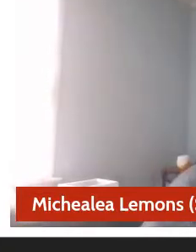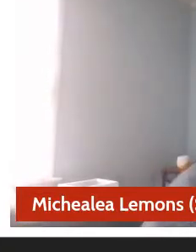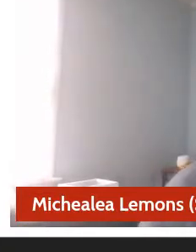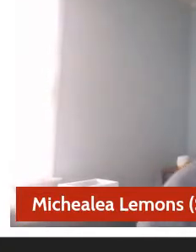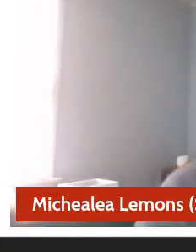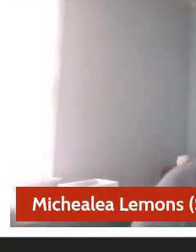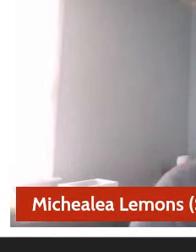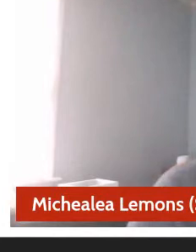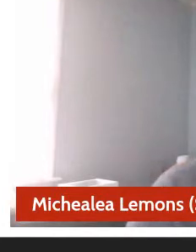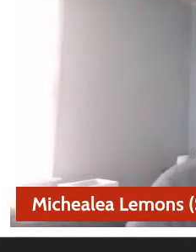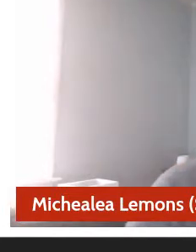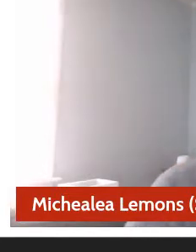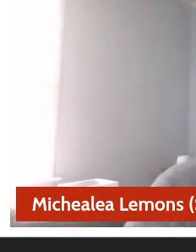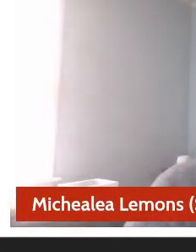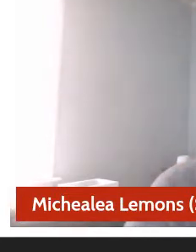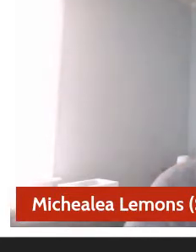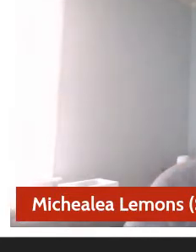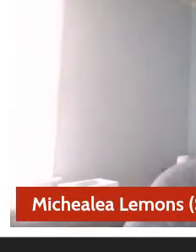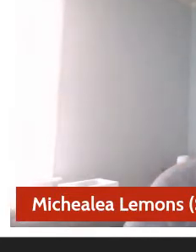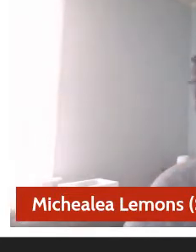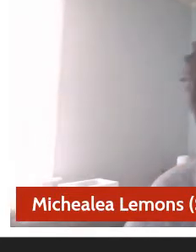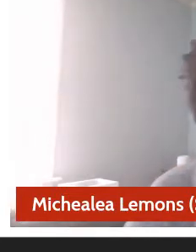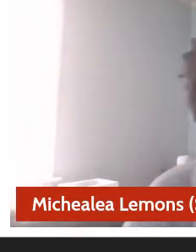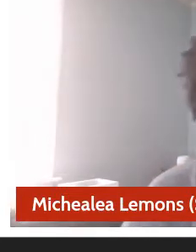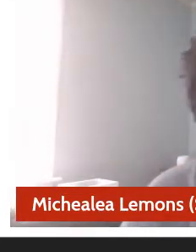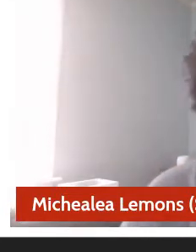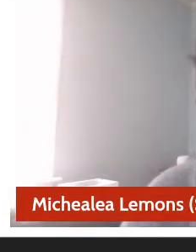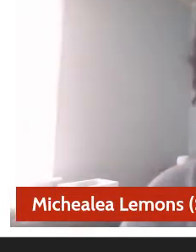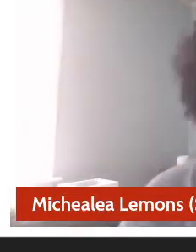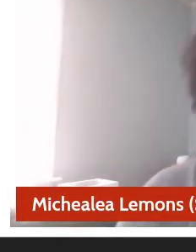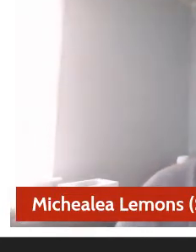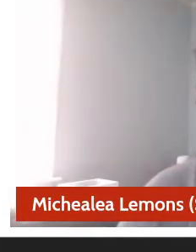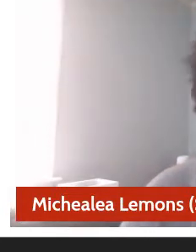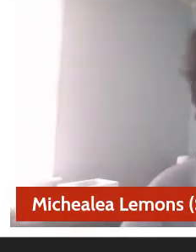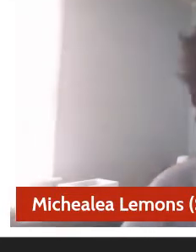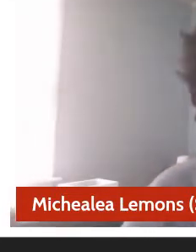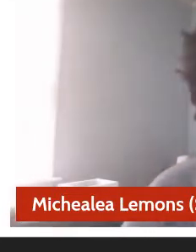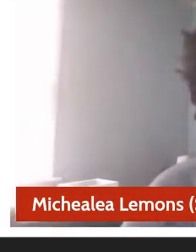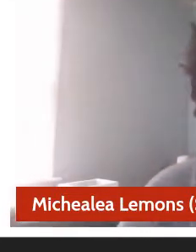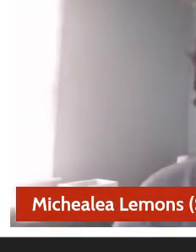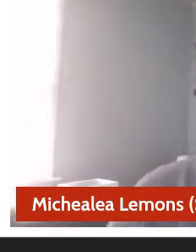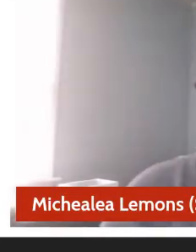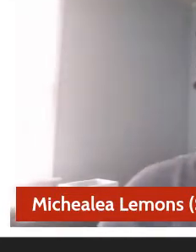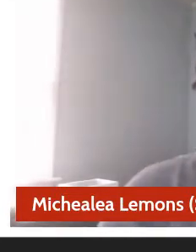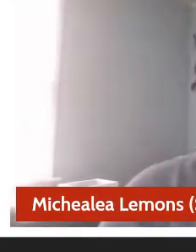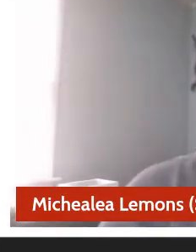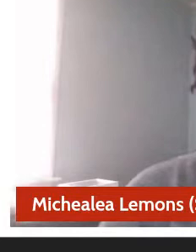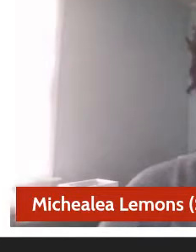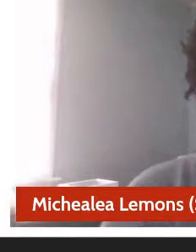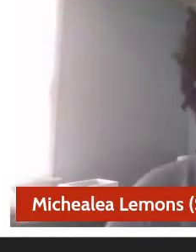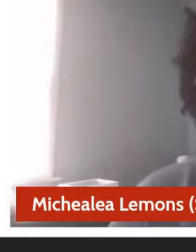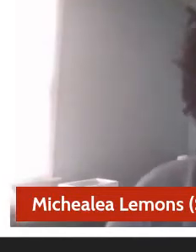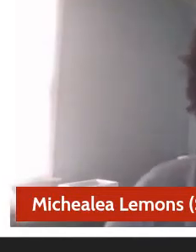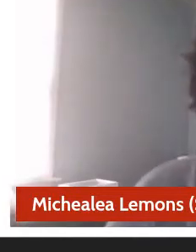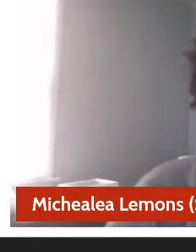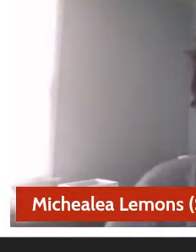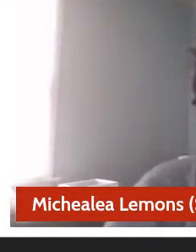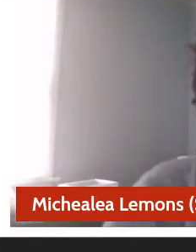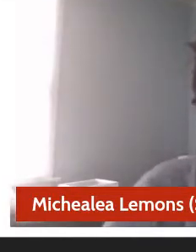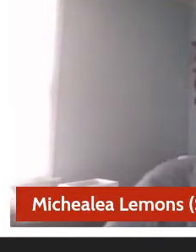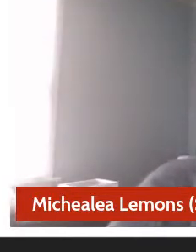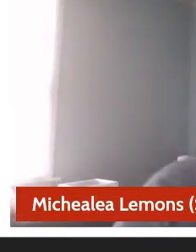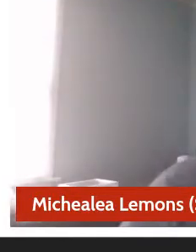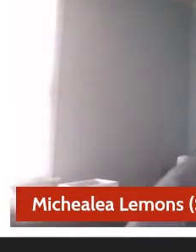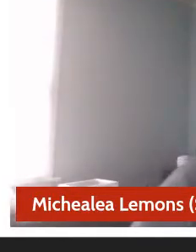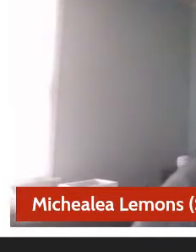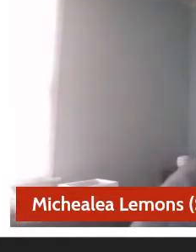conversation. And I know tomorrow is Super Bowl Sunday. I hear you. I mean, my team didn't make it, but I do understand.